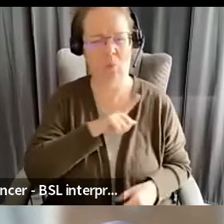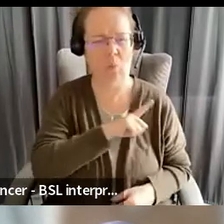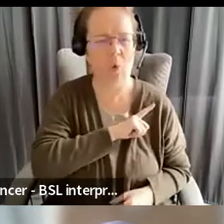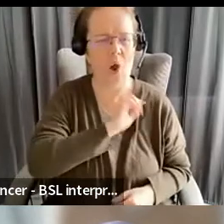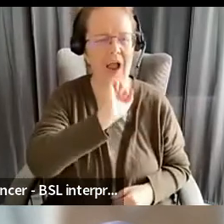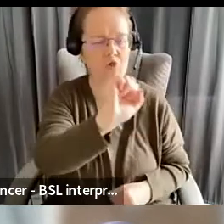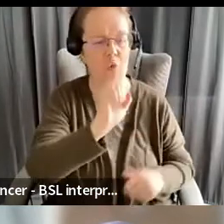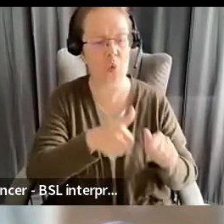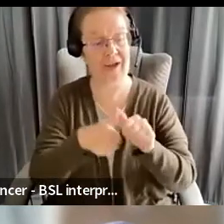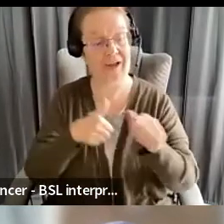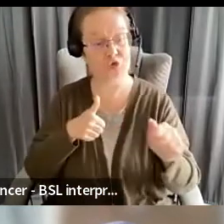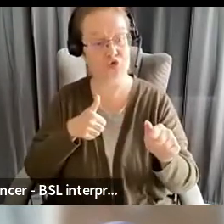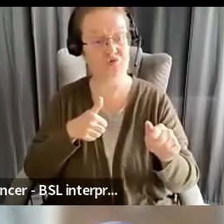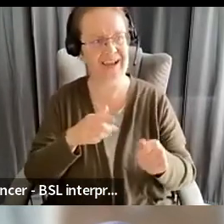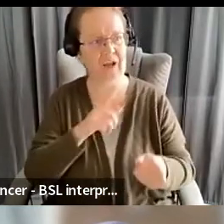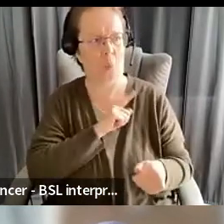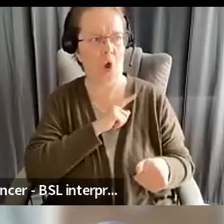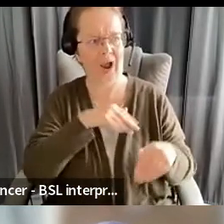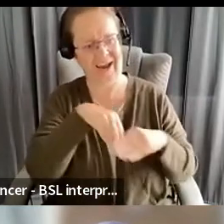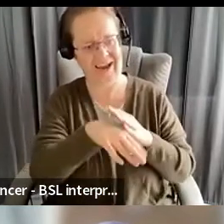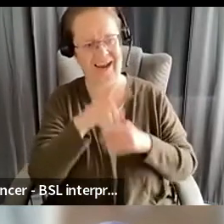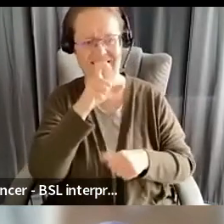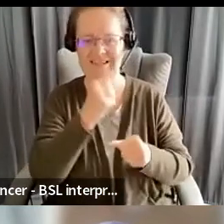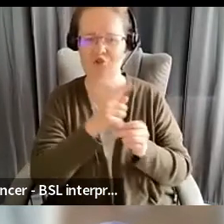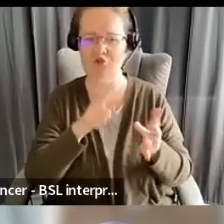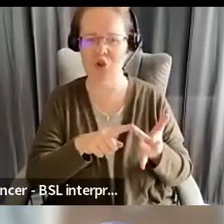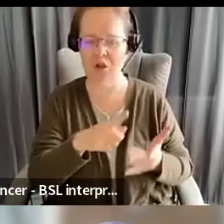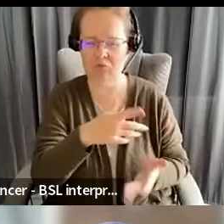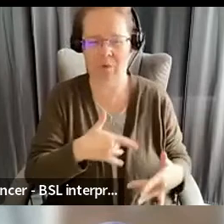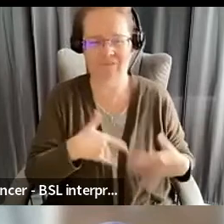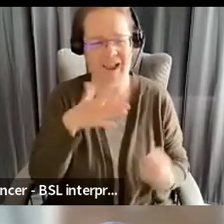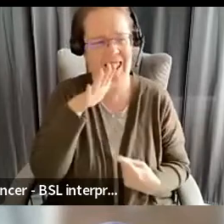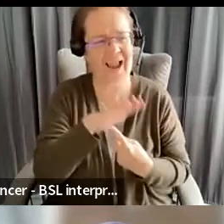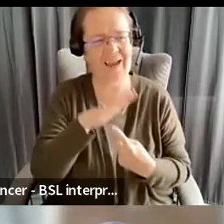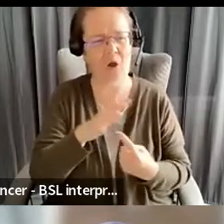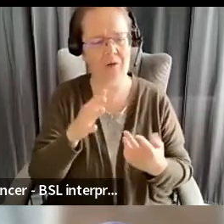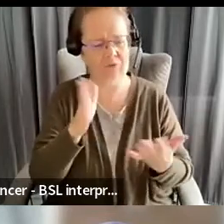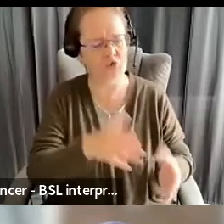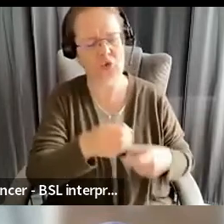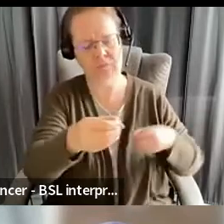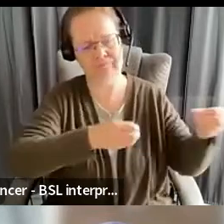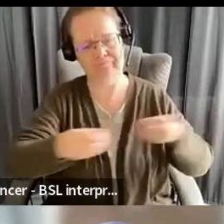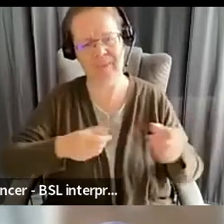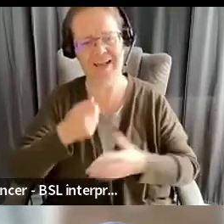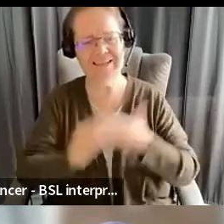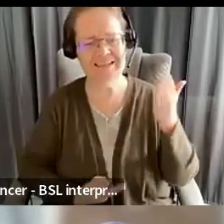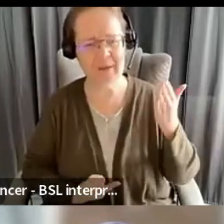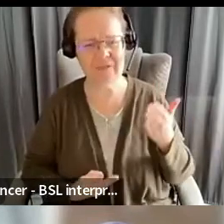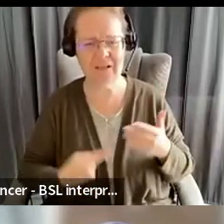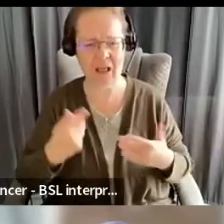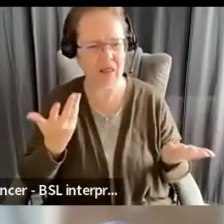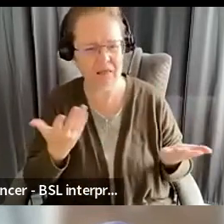at CGI, do you feel it's so important to hire disabled people? Like I don't know, yourself or Lindsay?